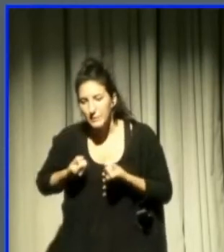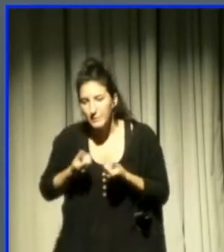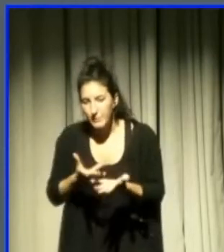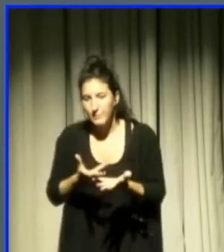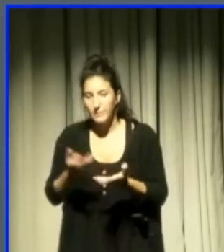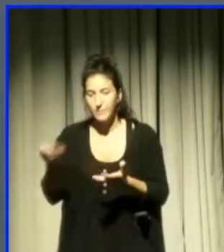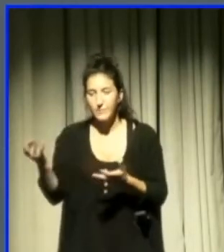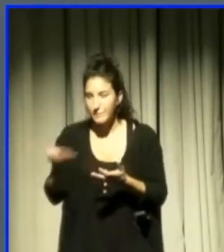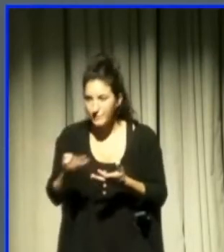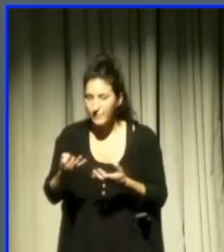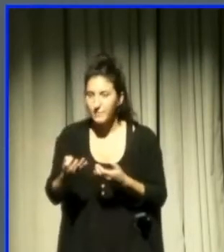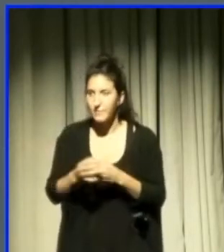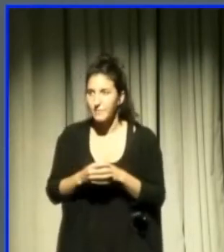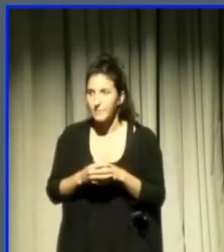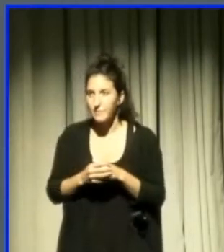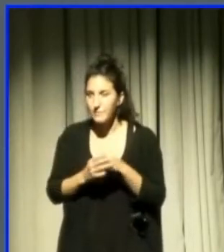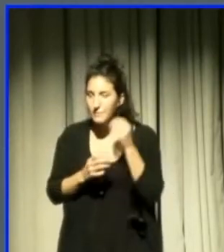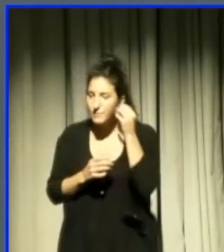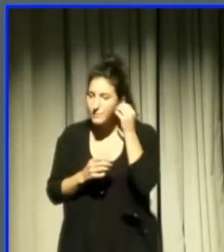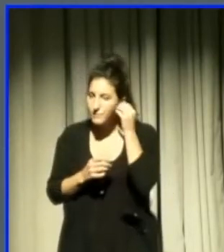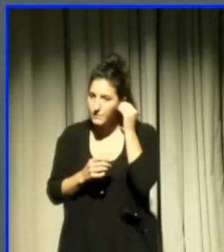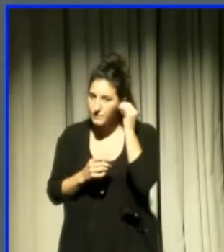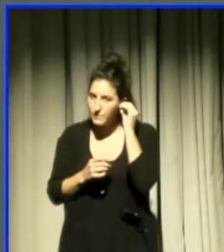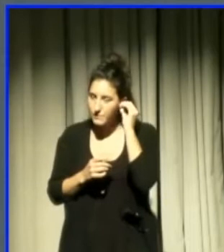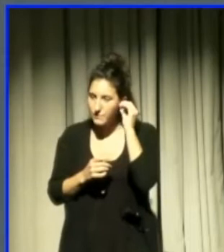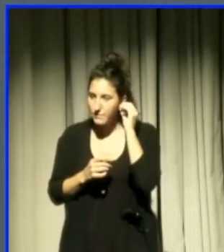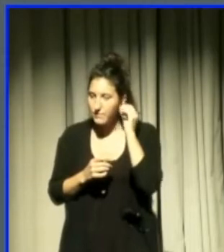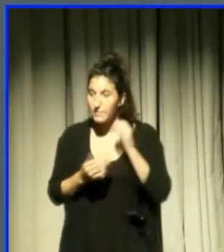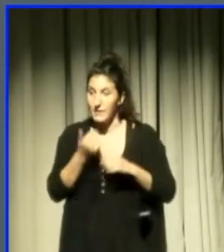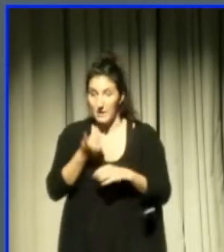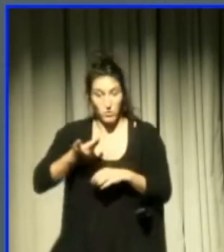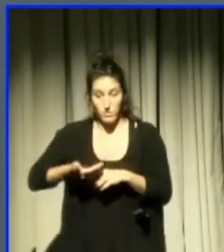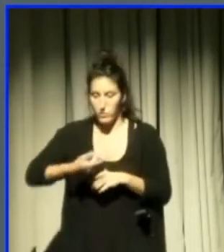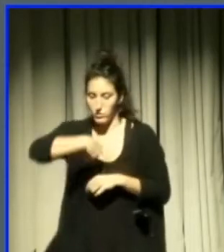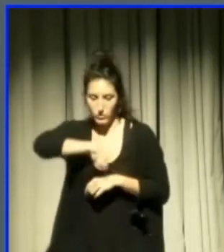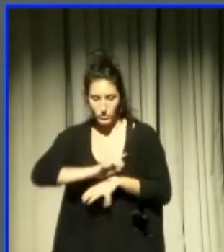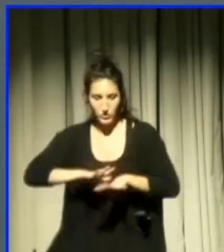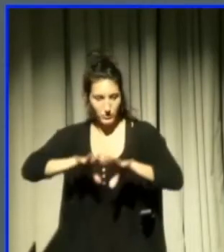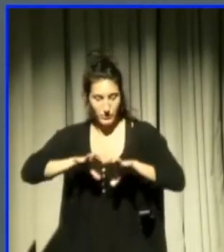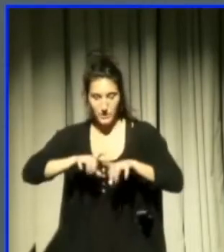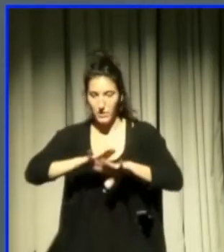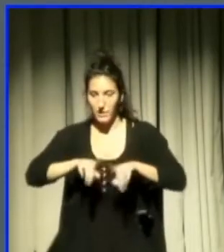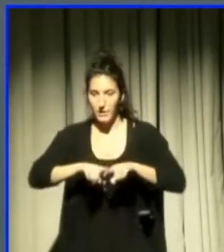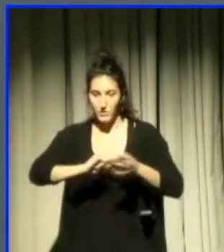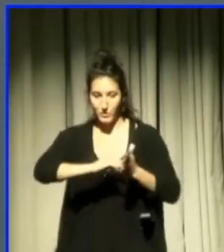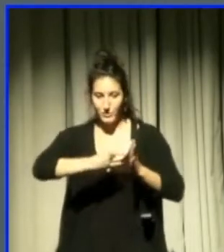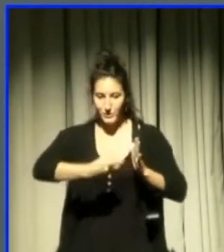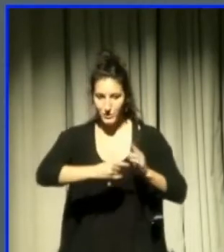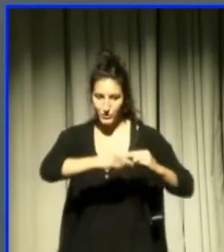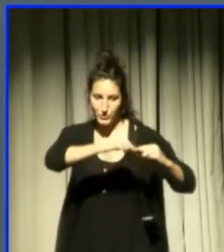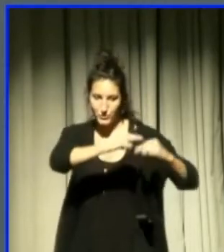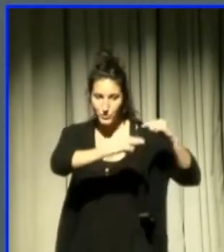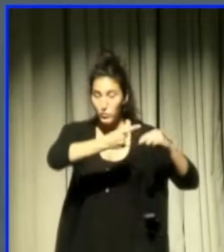that we had by building this kind of technology. So that the data that we are using for